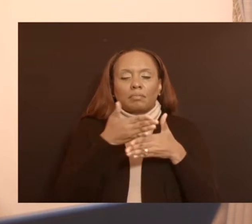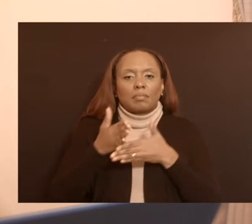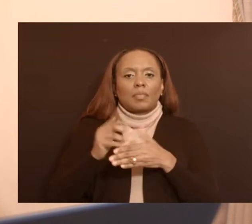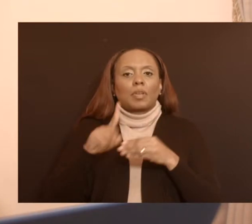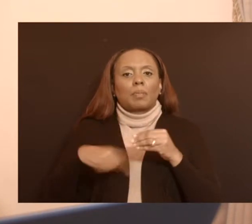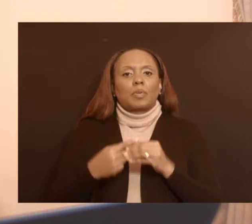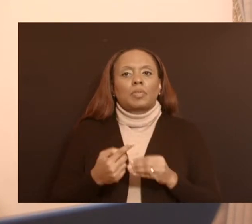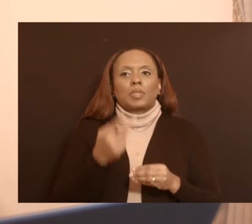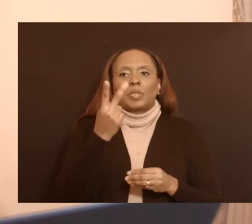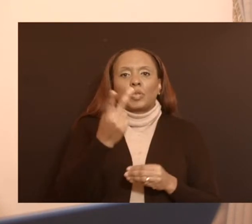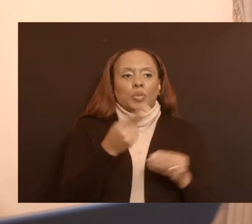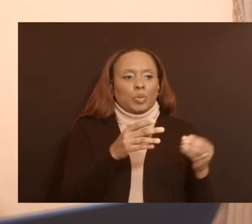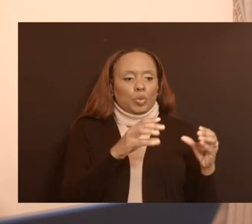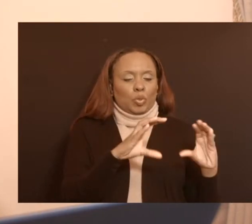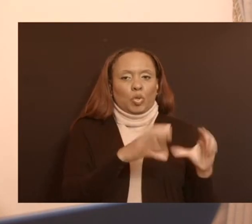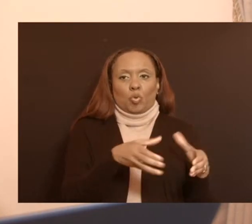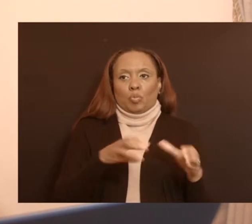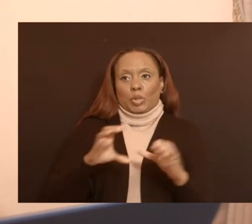we are